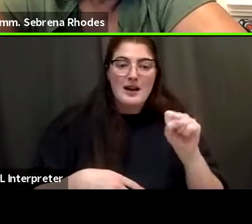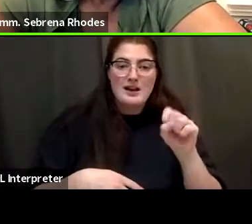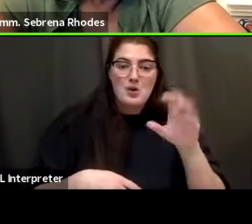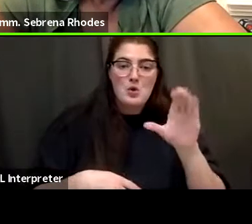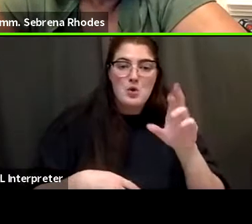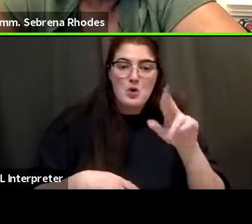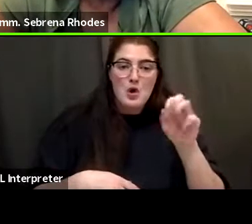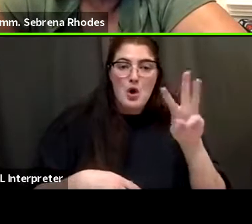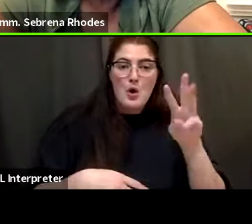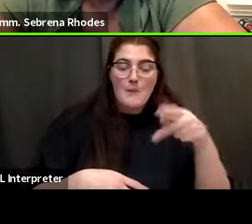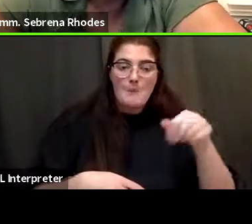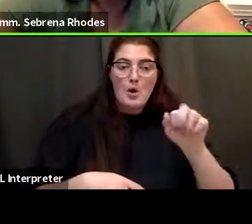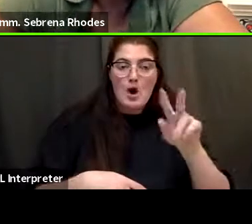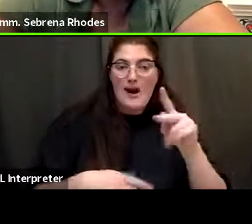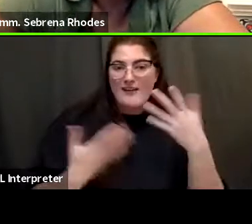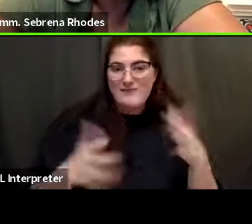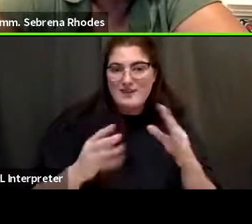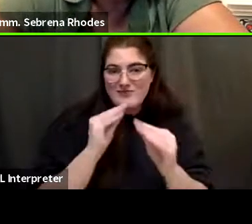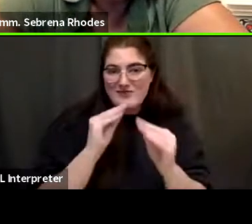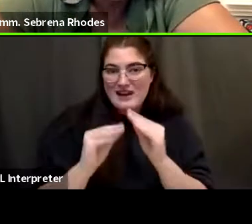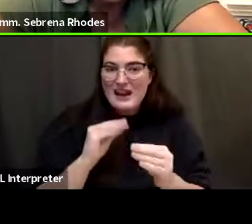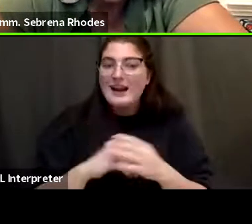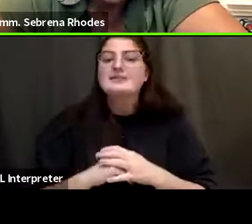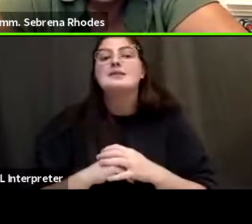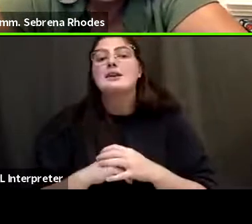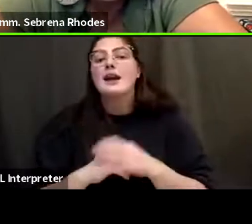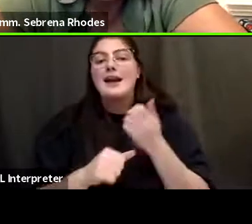Also, everything is just